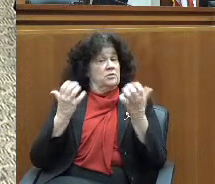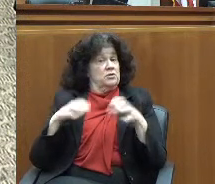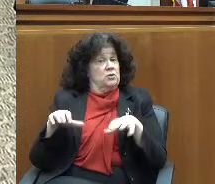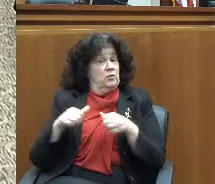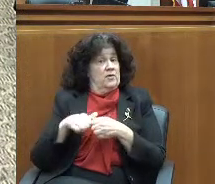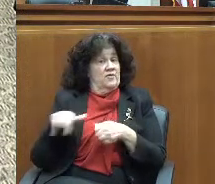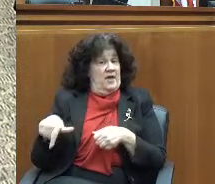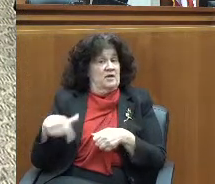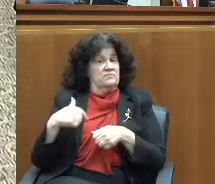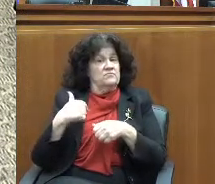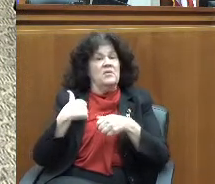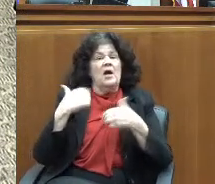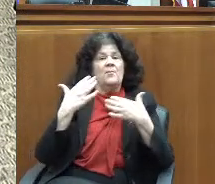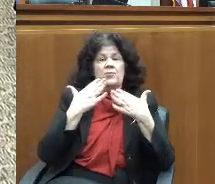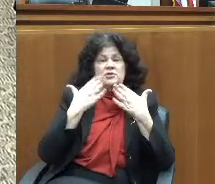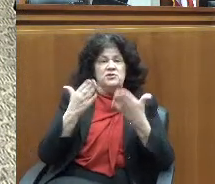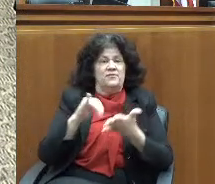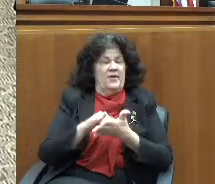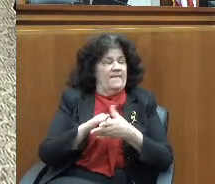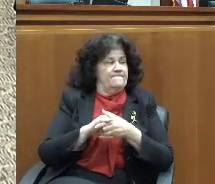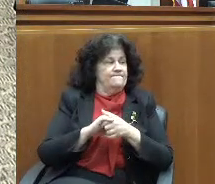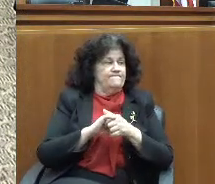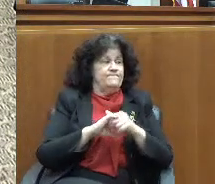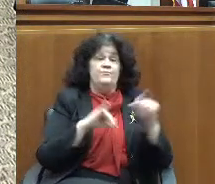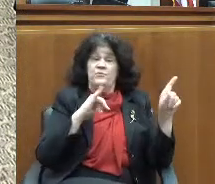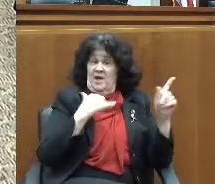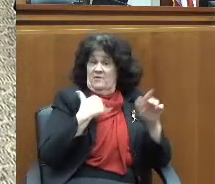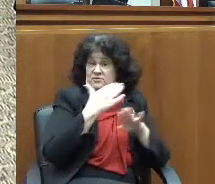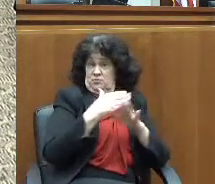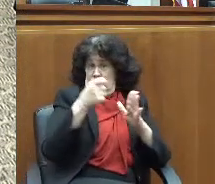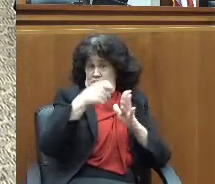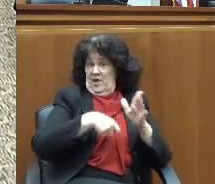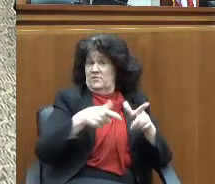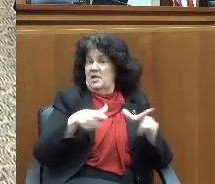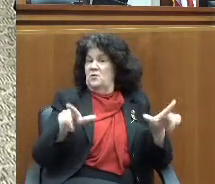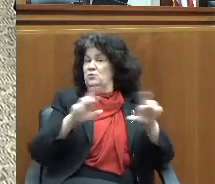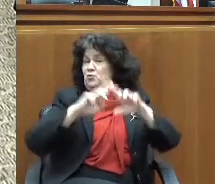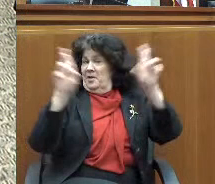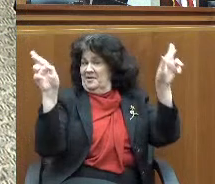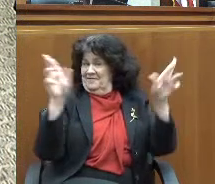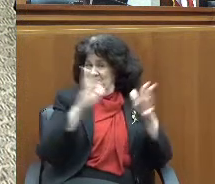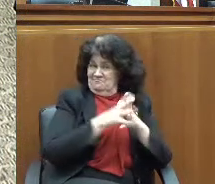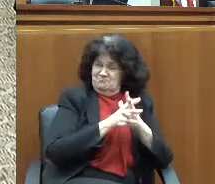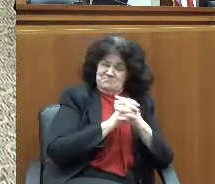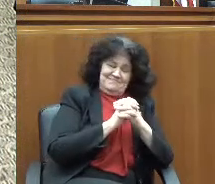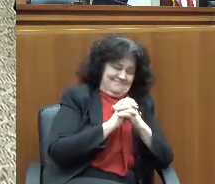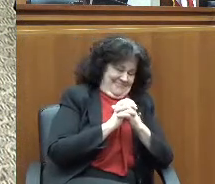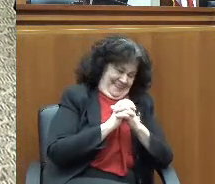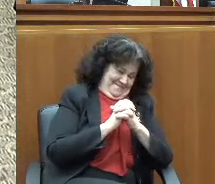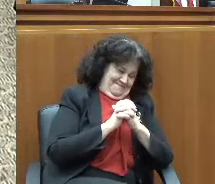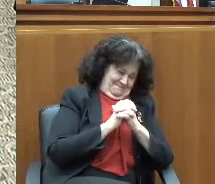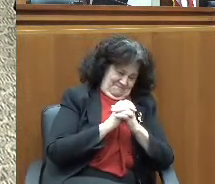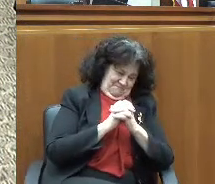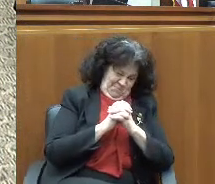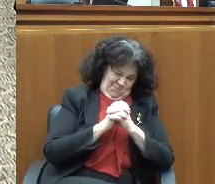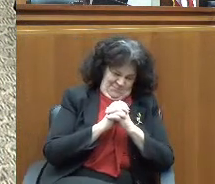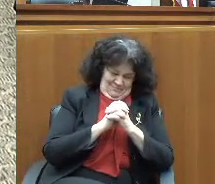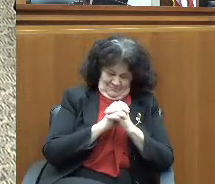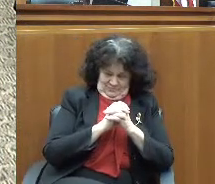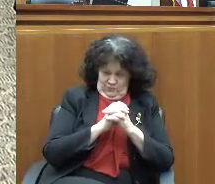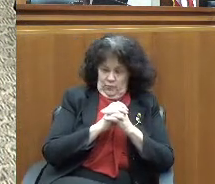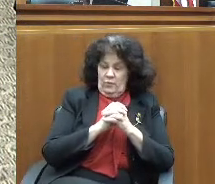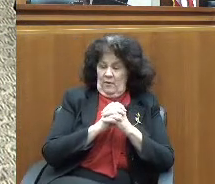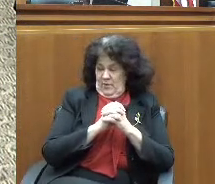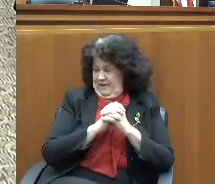So I would appreciate that. I even have some draft language for policy. I love an individual that comes